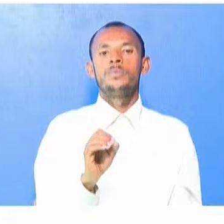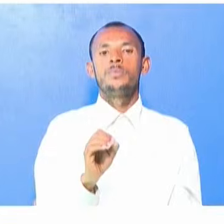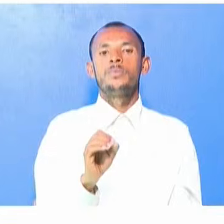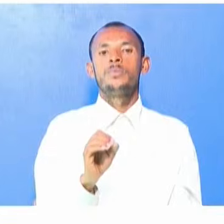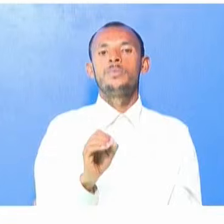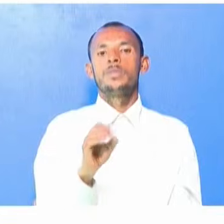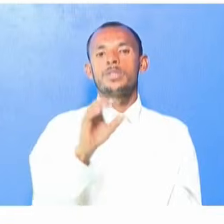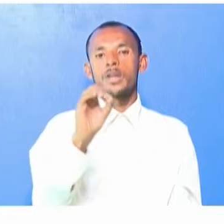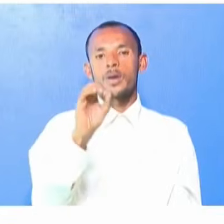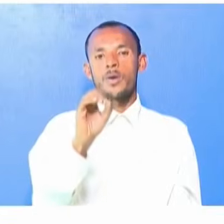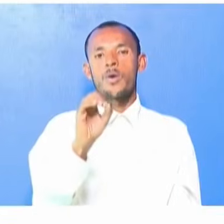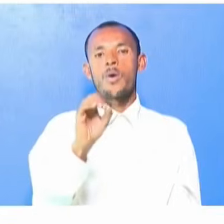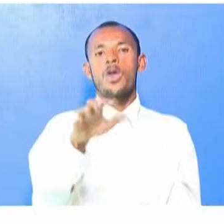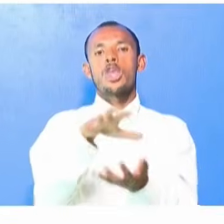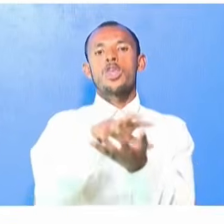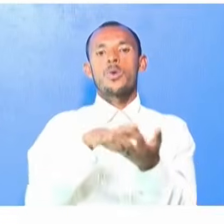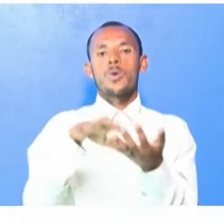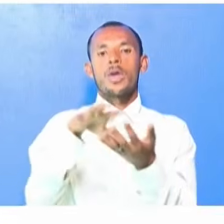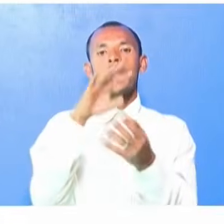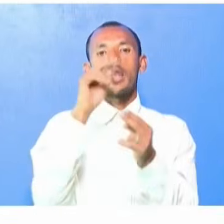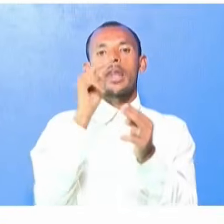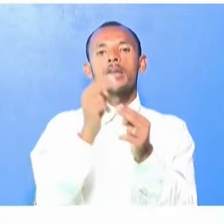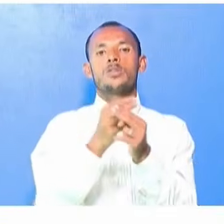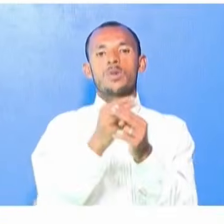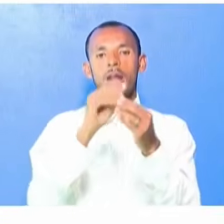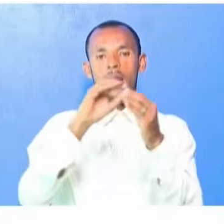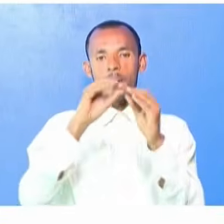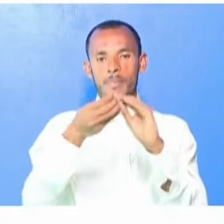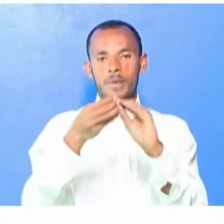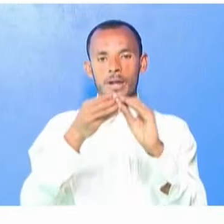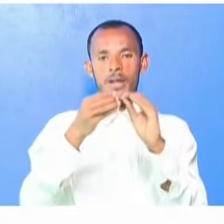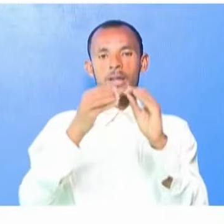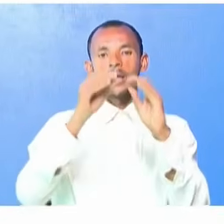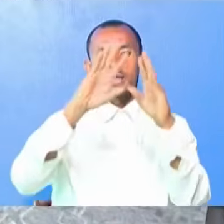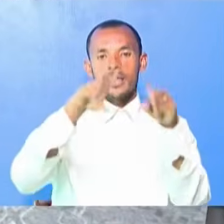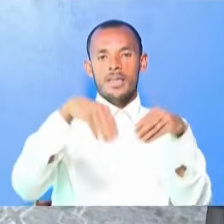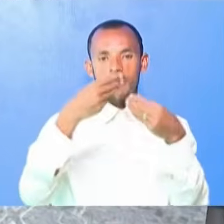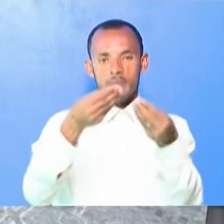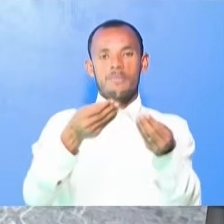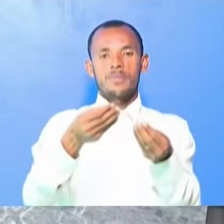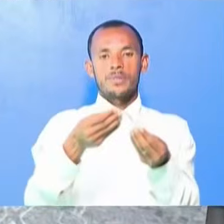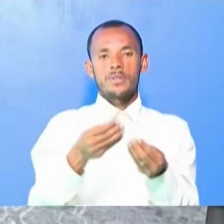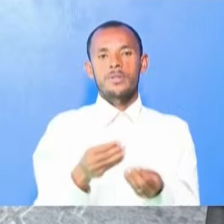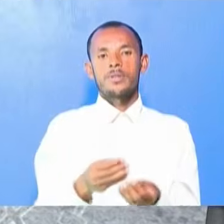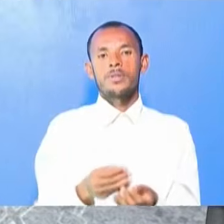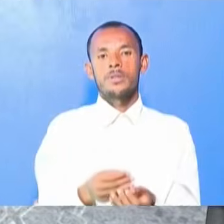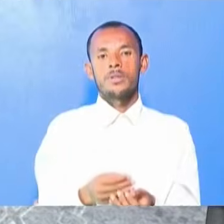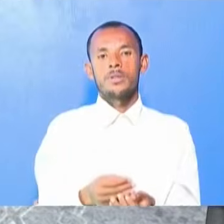union natural number gives you what?